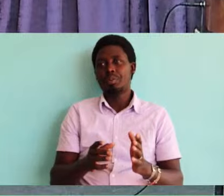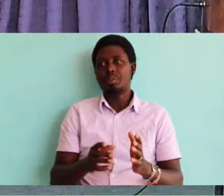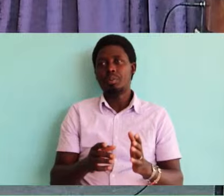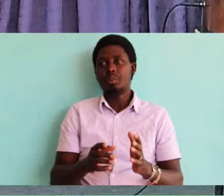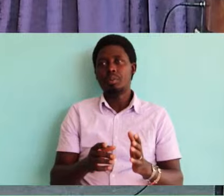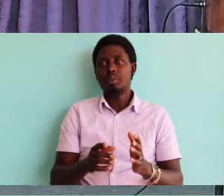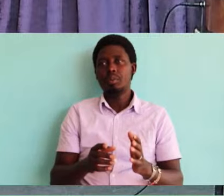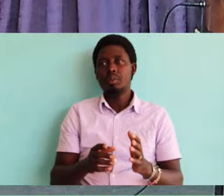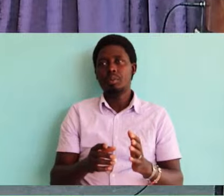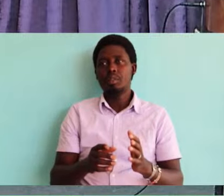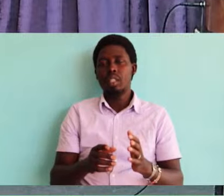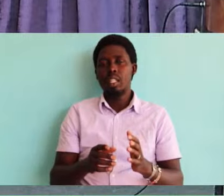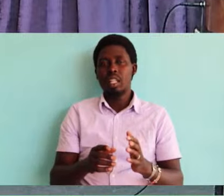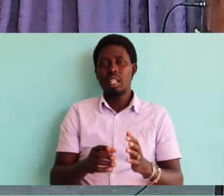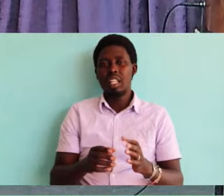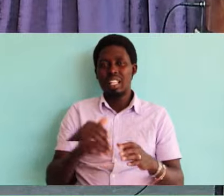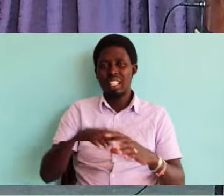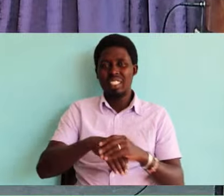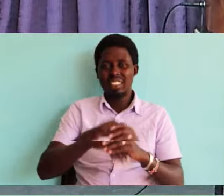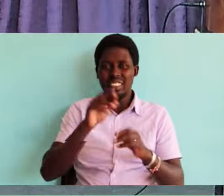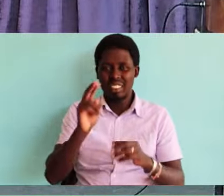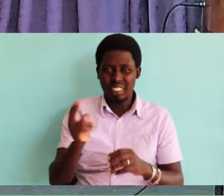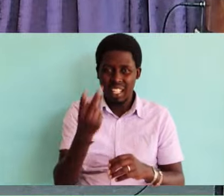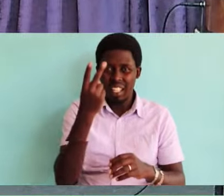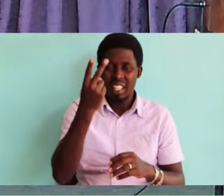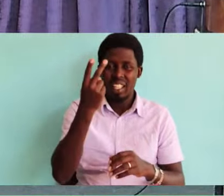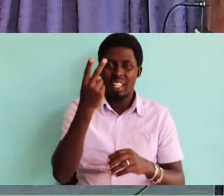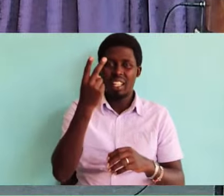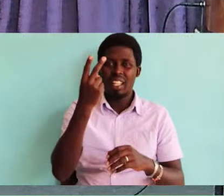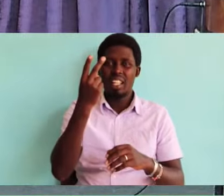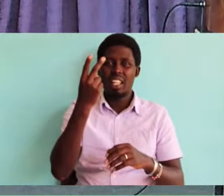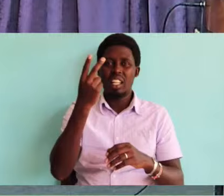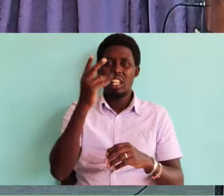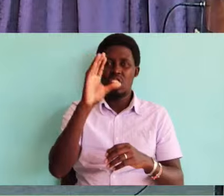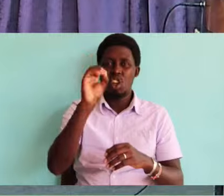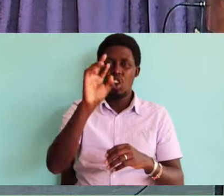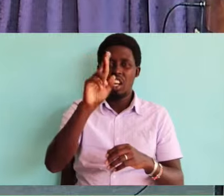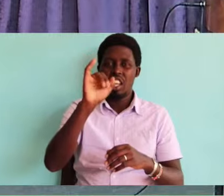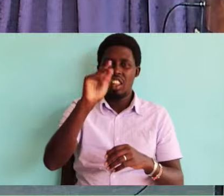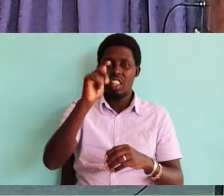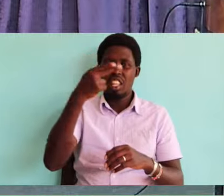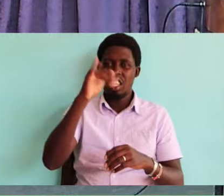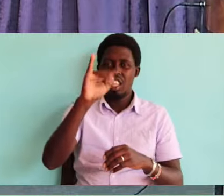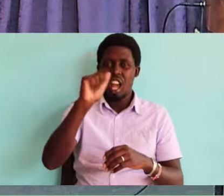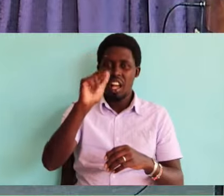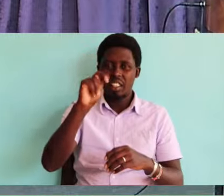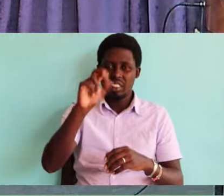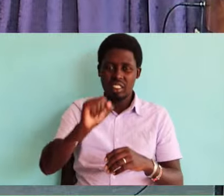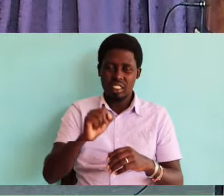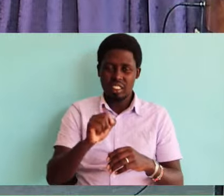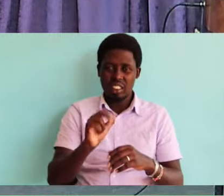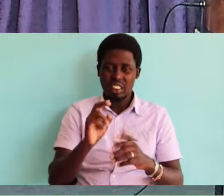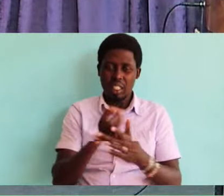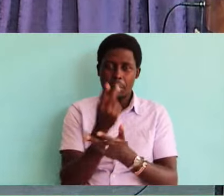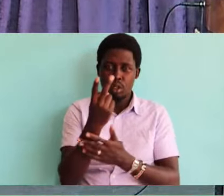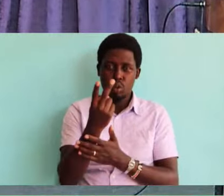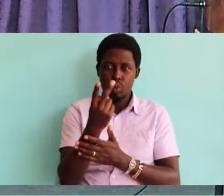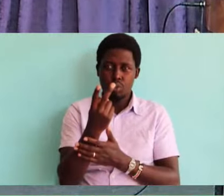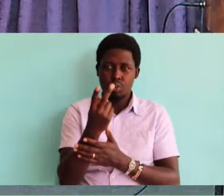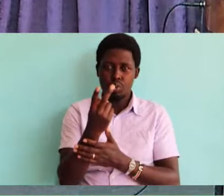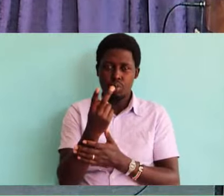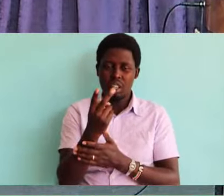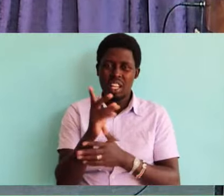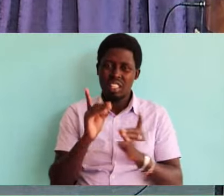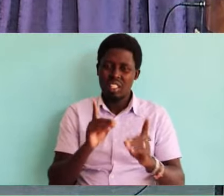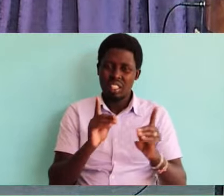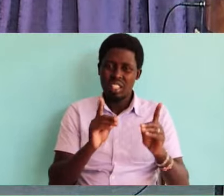The apostle in 2 Corinthians chapter 5, verse 9 to 10, he said, so we make it our goal to please him, whether we